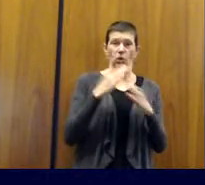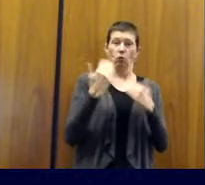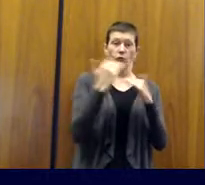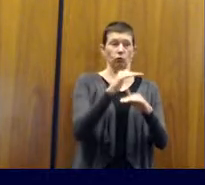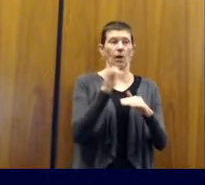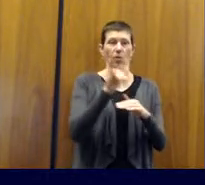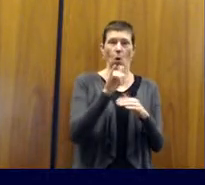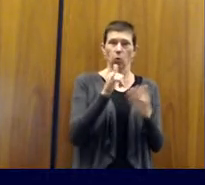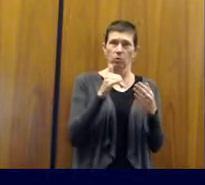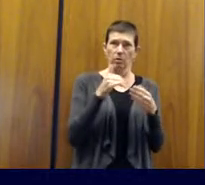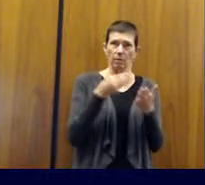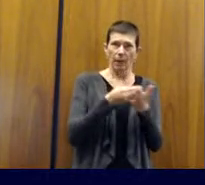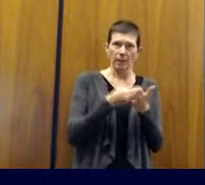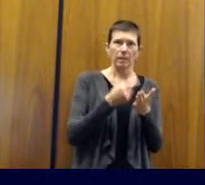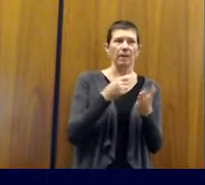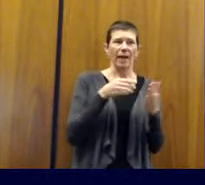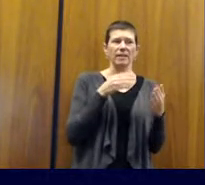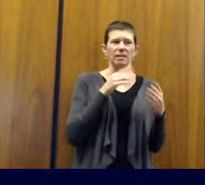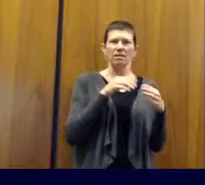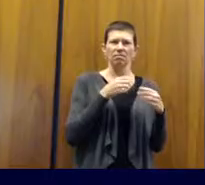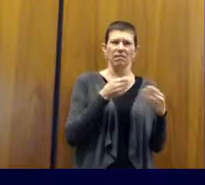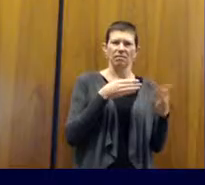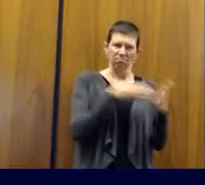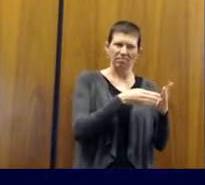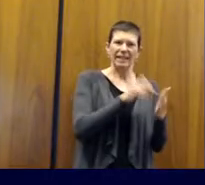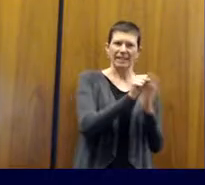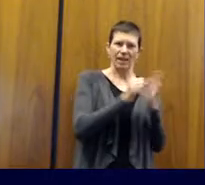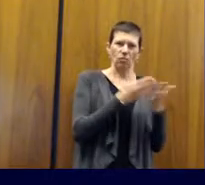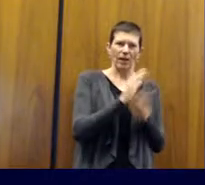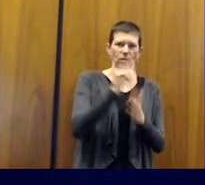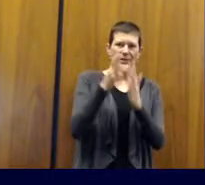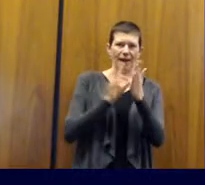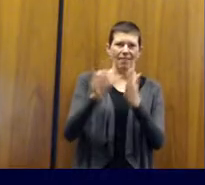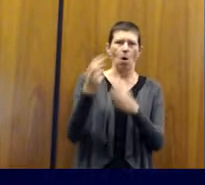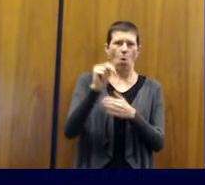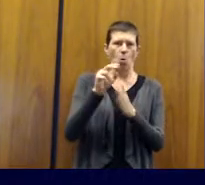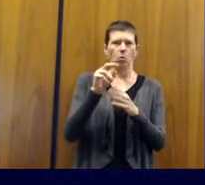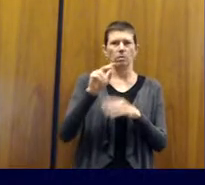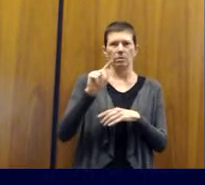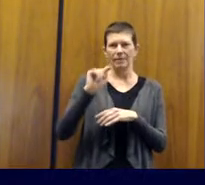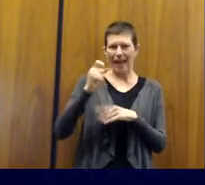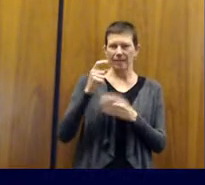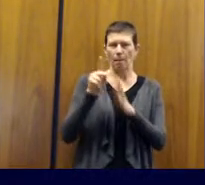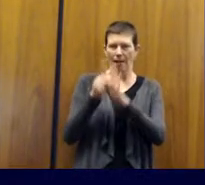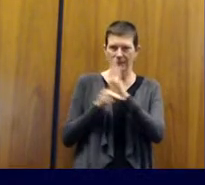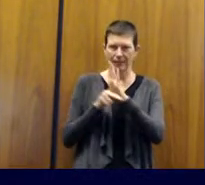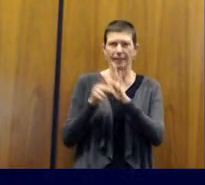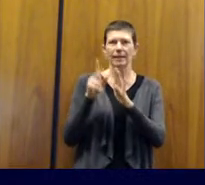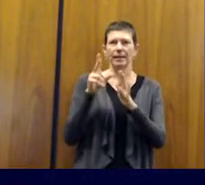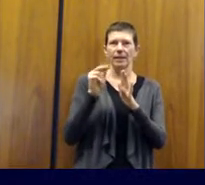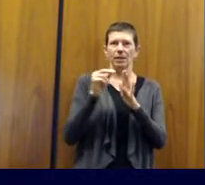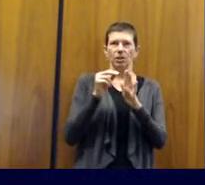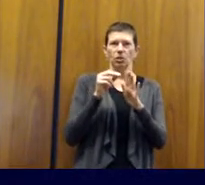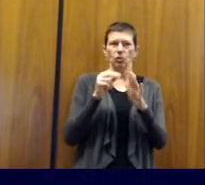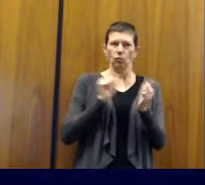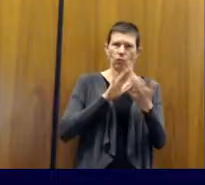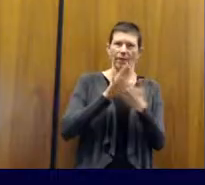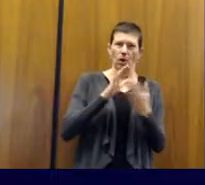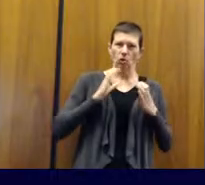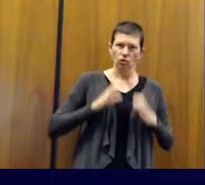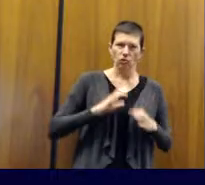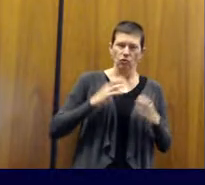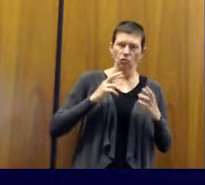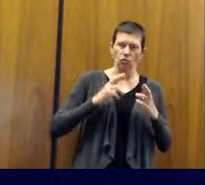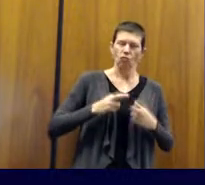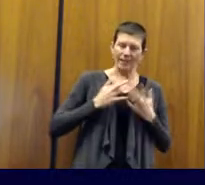is a direct infringement on states' rights to design their own tax policy to best suit their residents. And changes to federal funding will